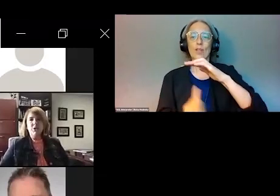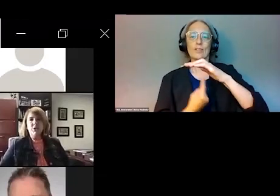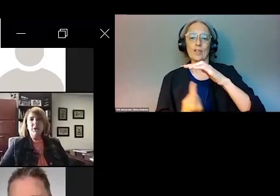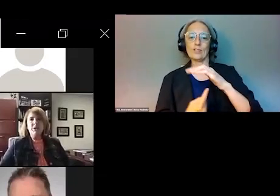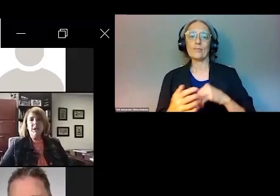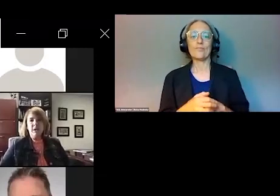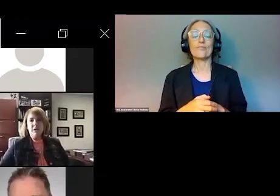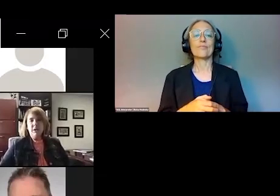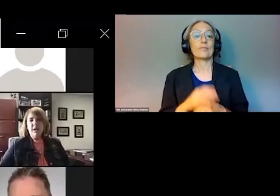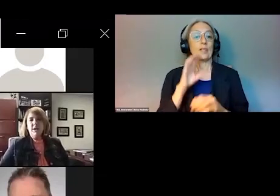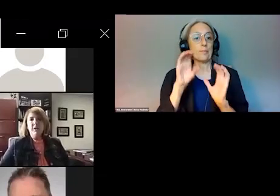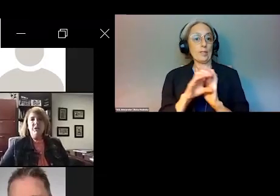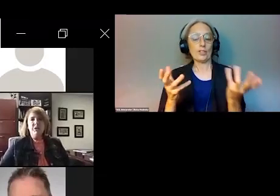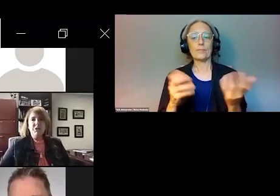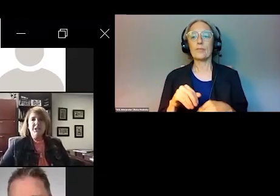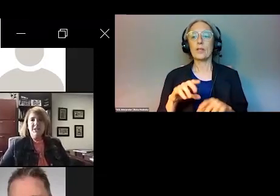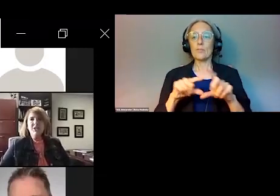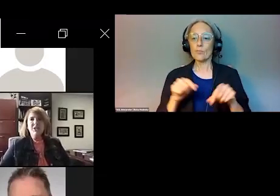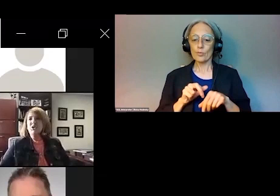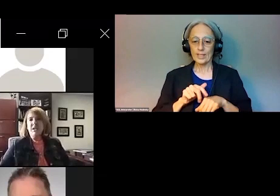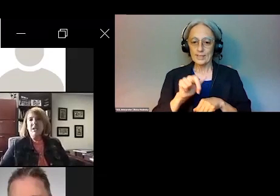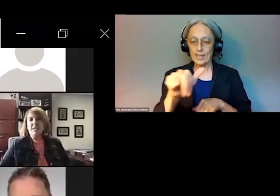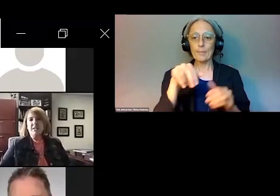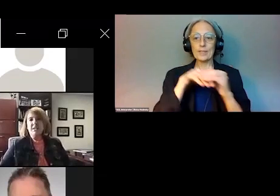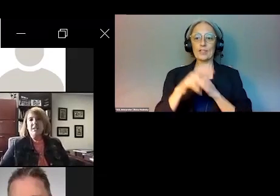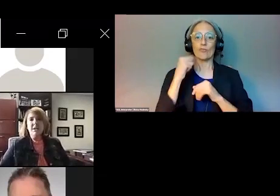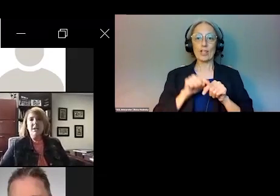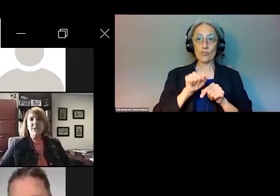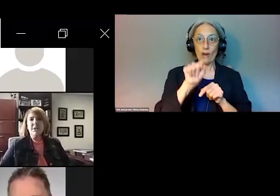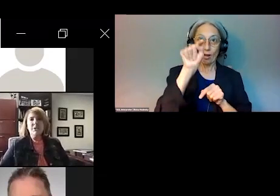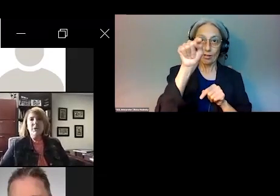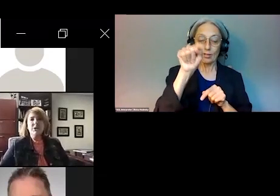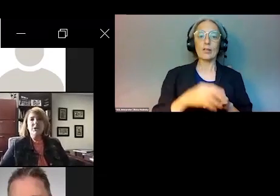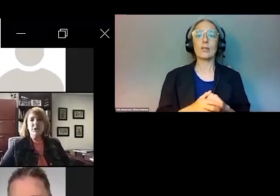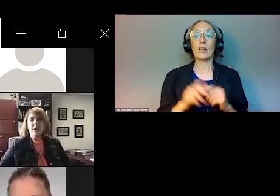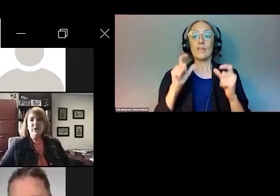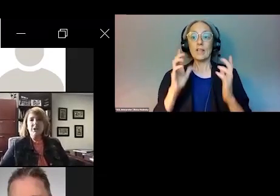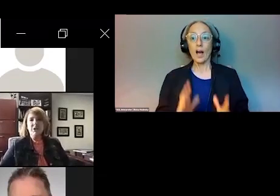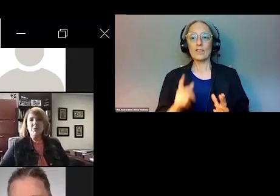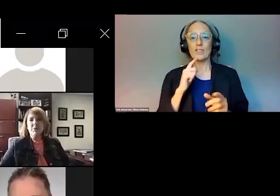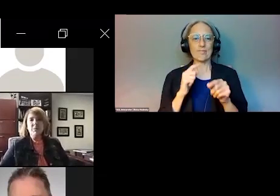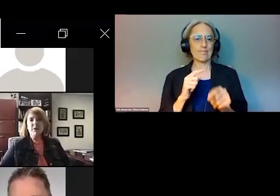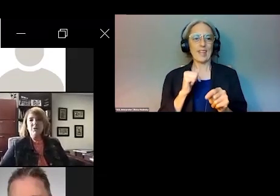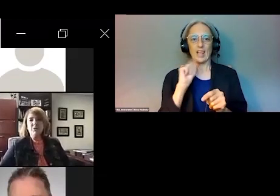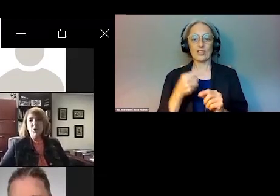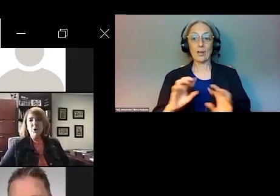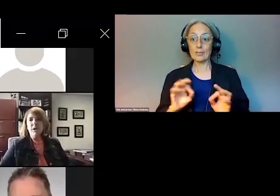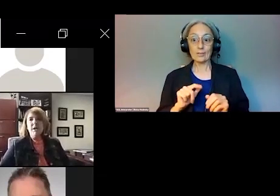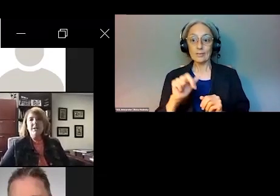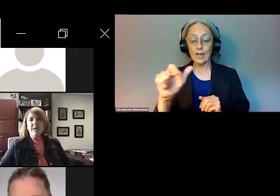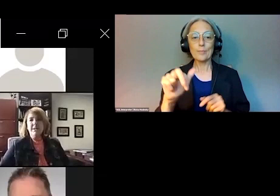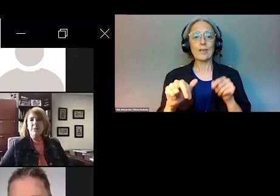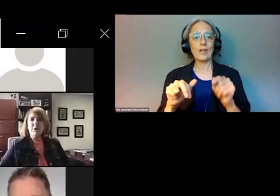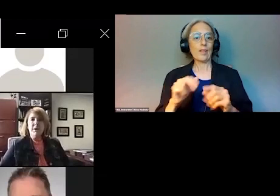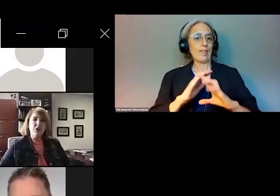brick steps into a local restaurant here. And the photographer says, these aren't just any steps. These steps lead the way to social interactions between my friends